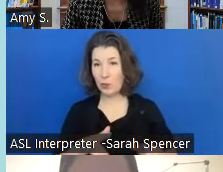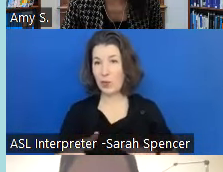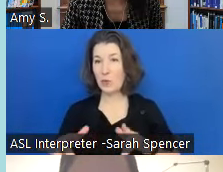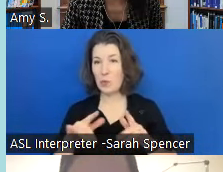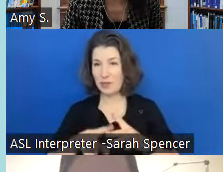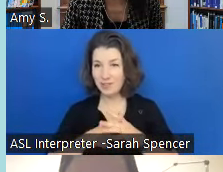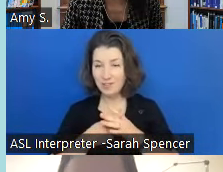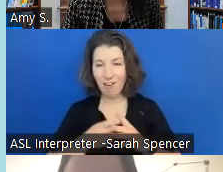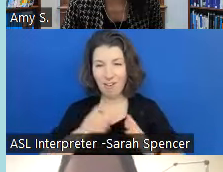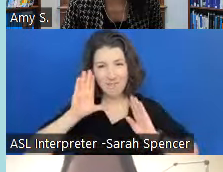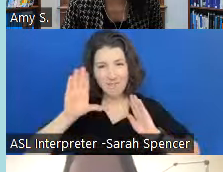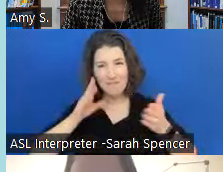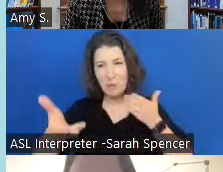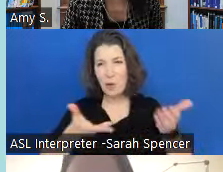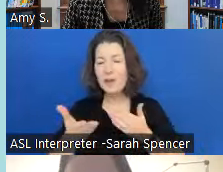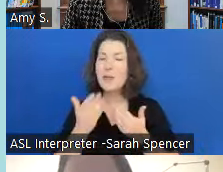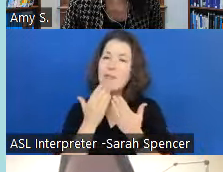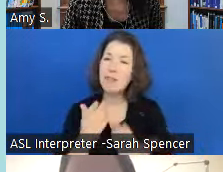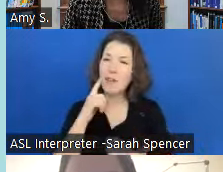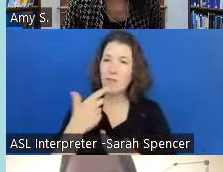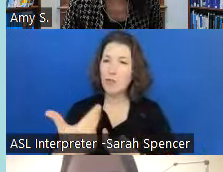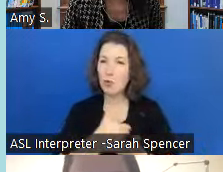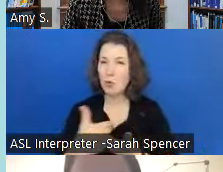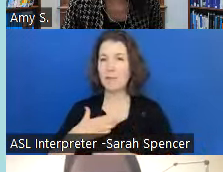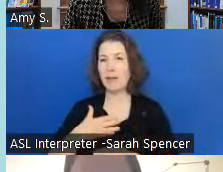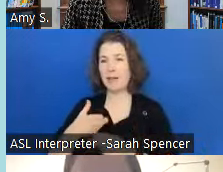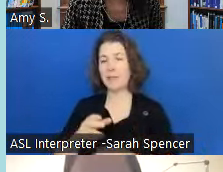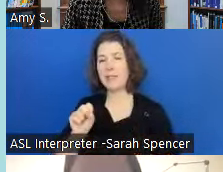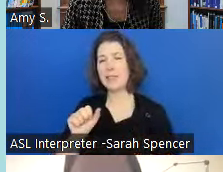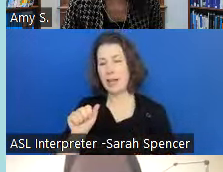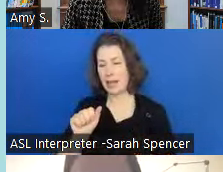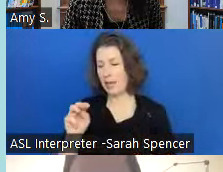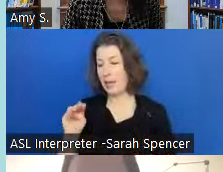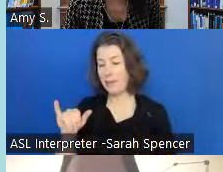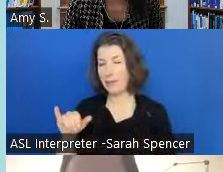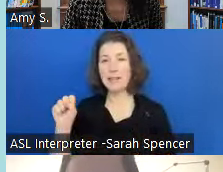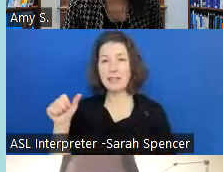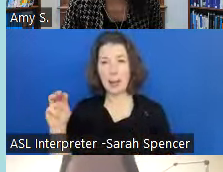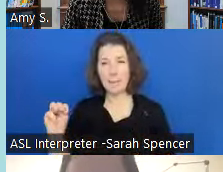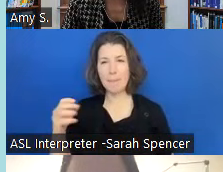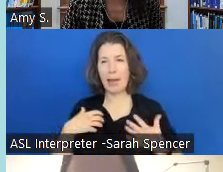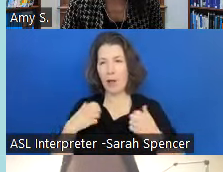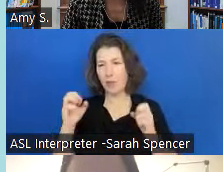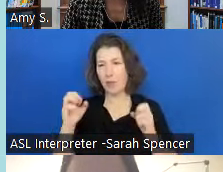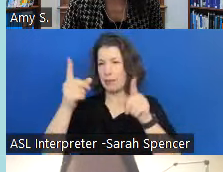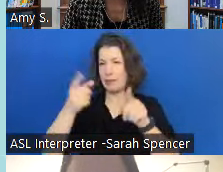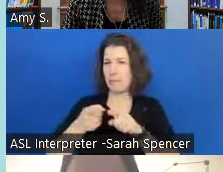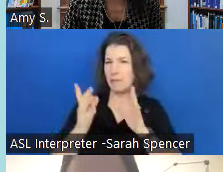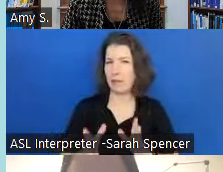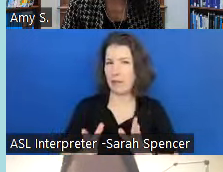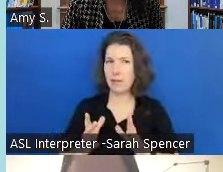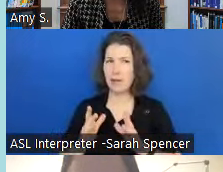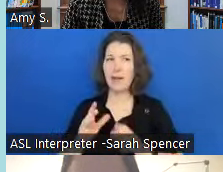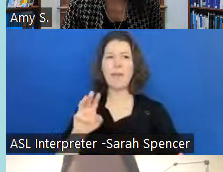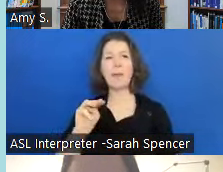Welcome. Thank you for joining us. My name is Amy Sam. I am the Health Education Project Specialist at the Maxwell and